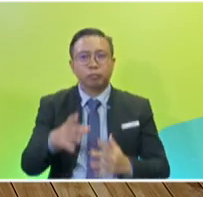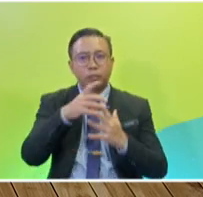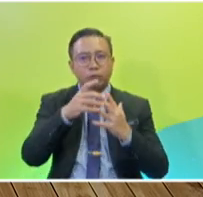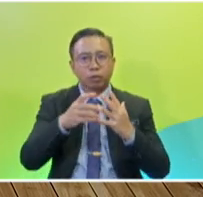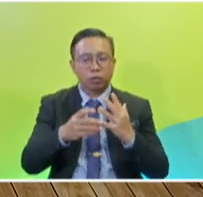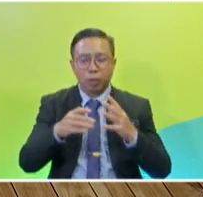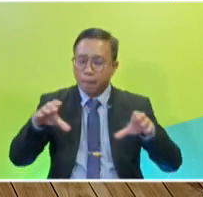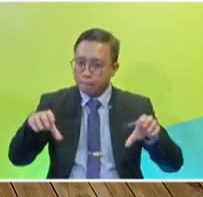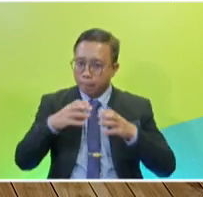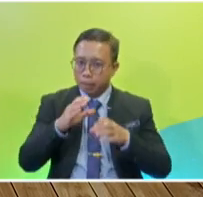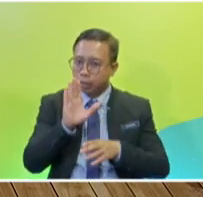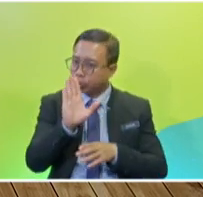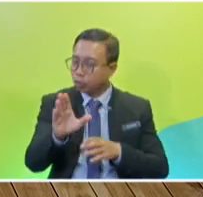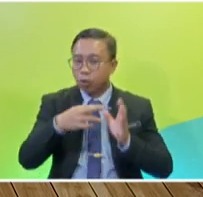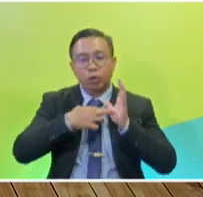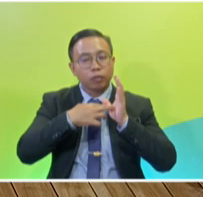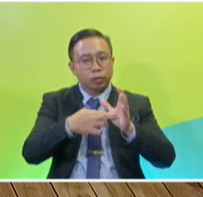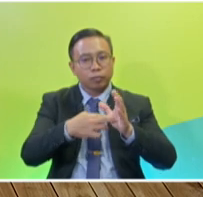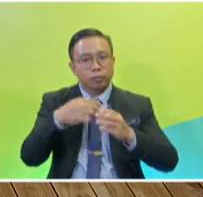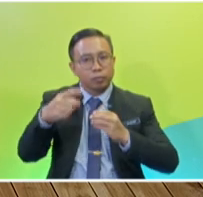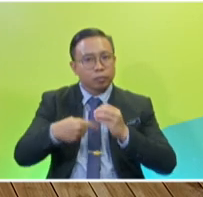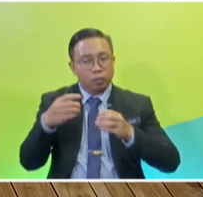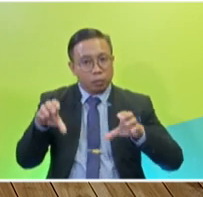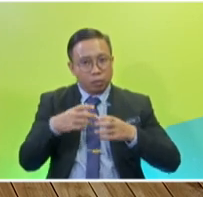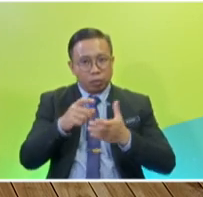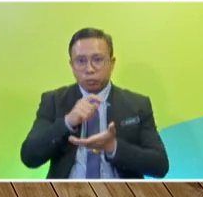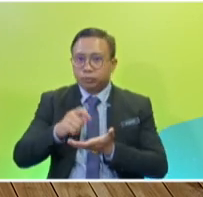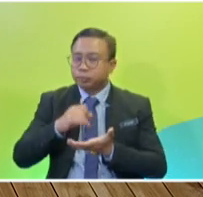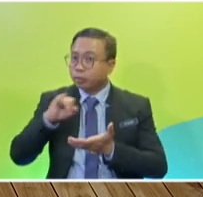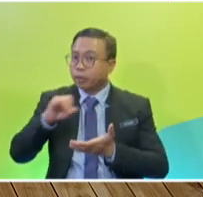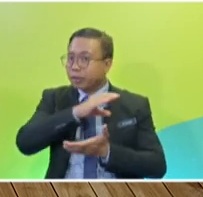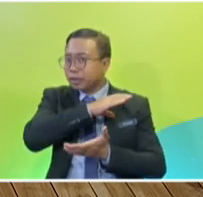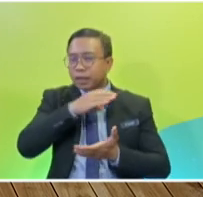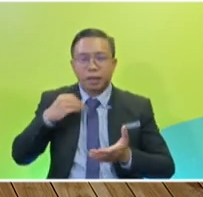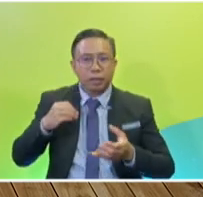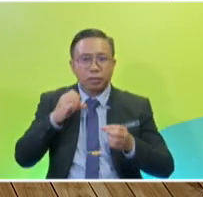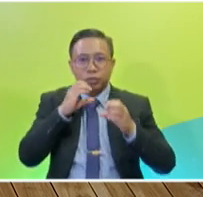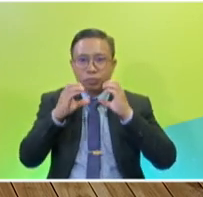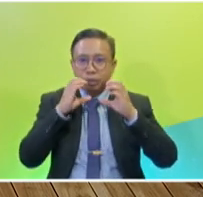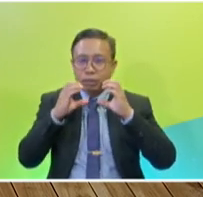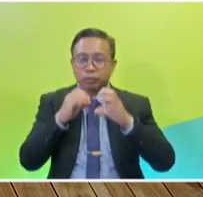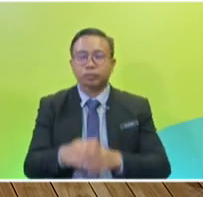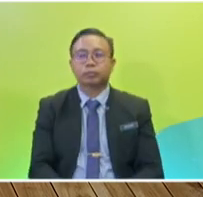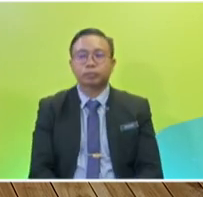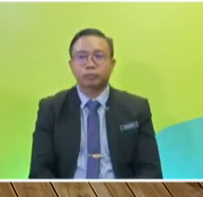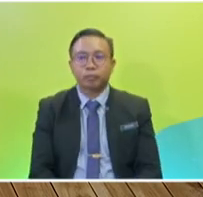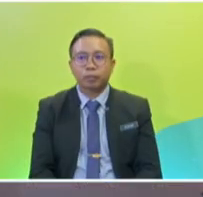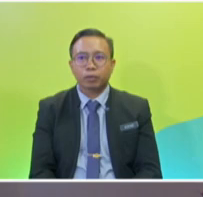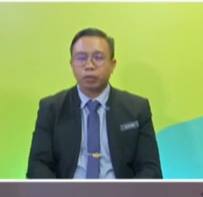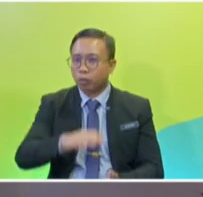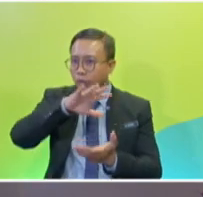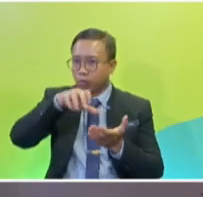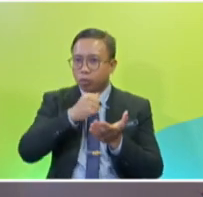and make this as your reference every time you do your writing and also speaking. Mm-hmm. All right, so cohesive devices, because all